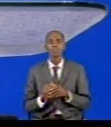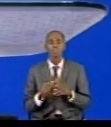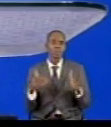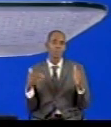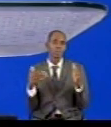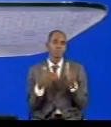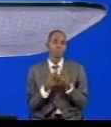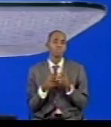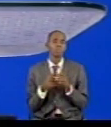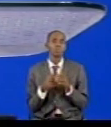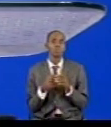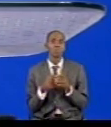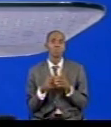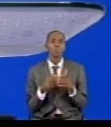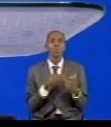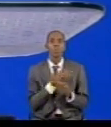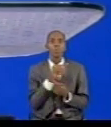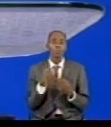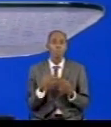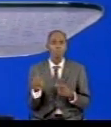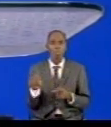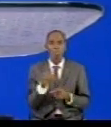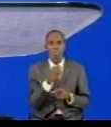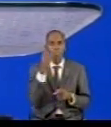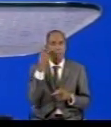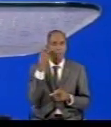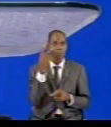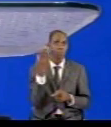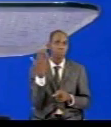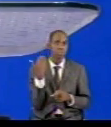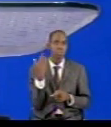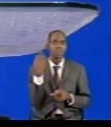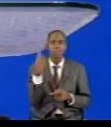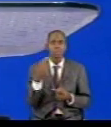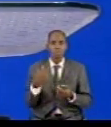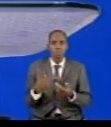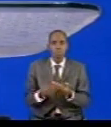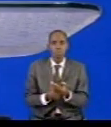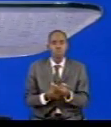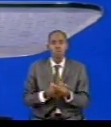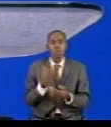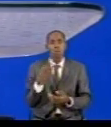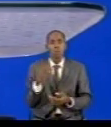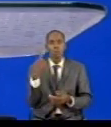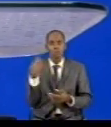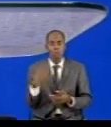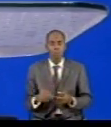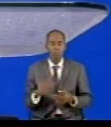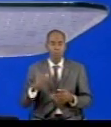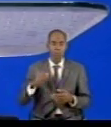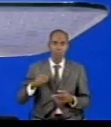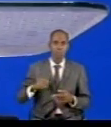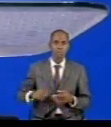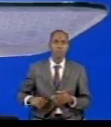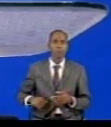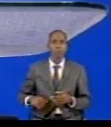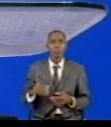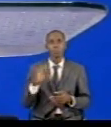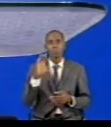contrariwise, when they saw the gospel of the circumcision